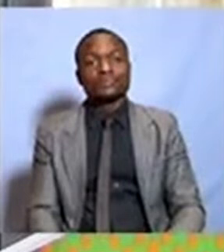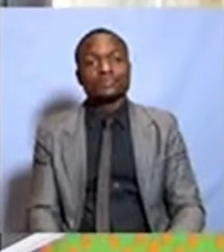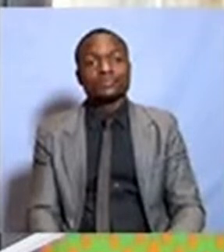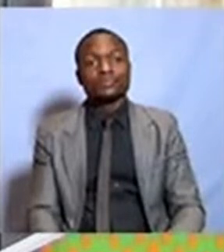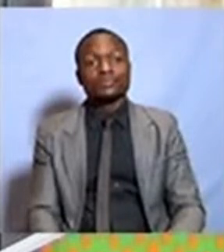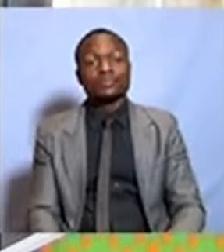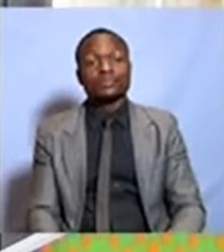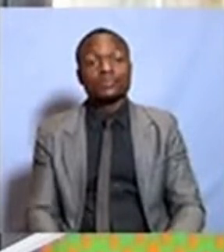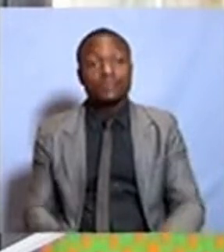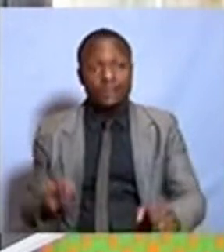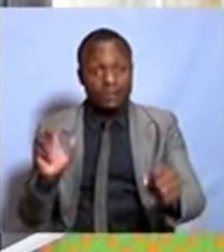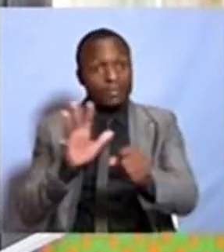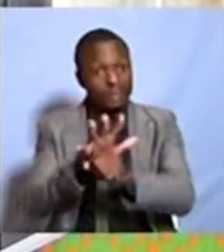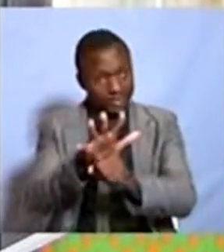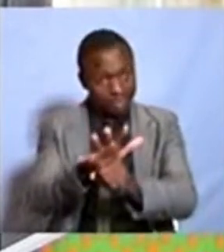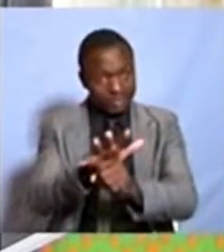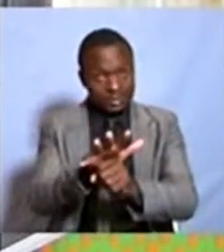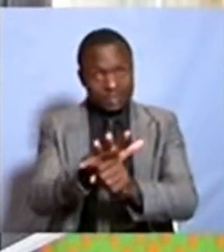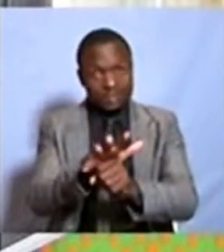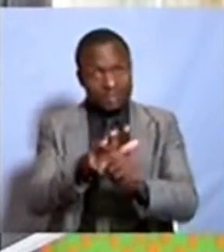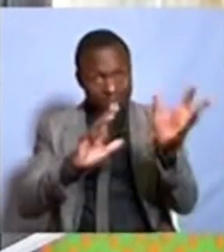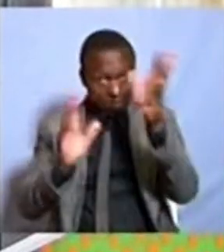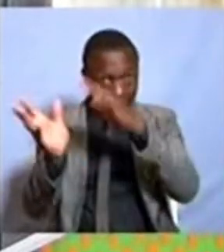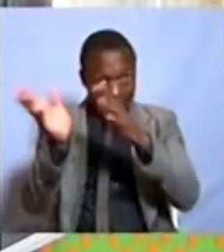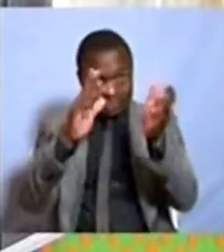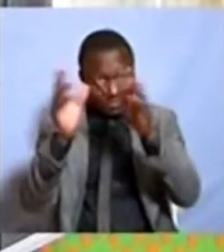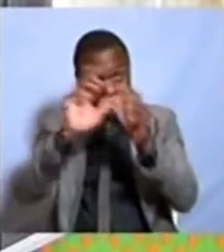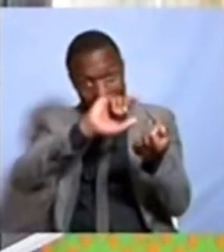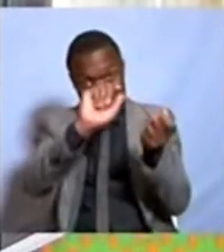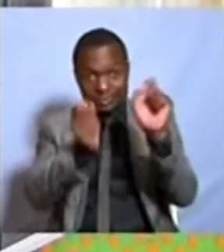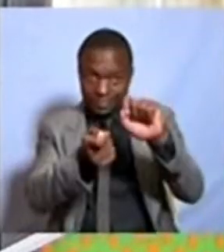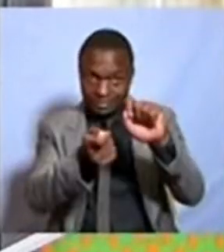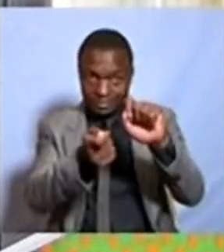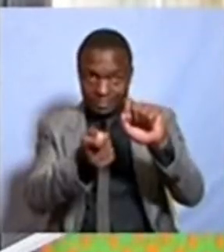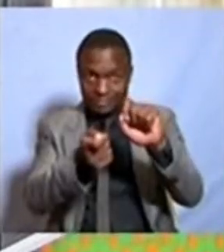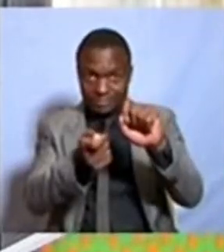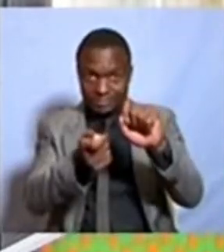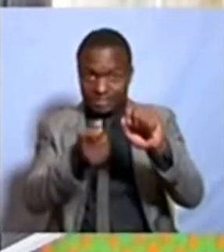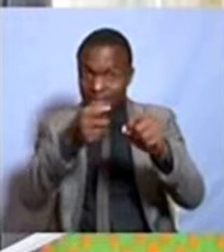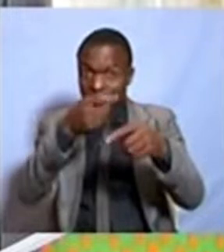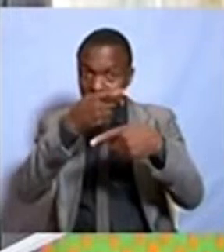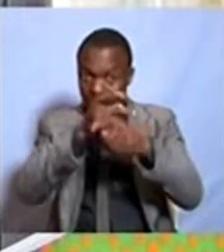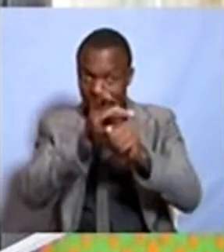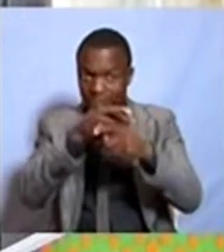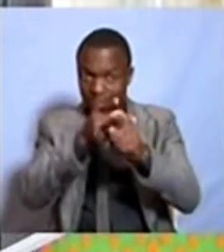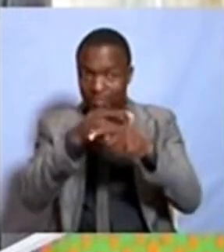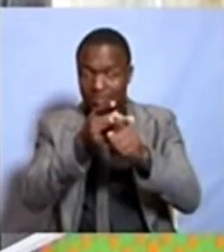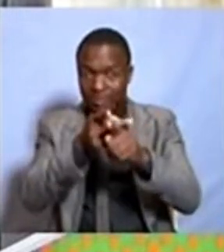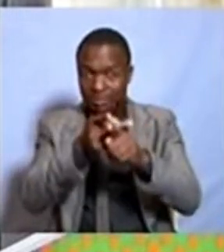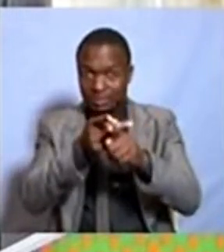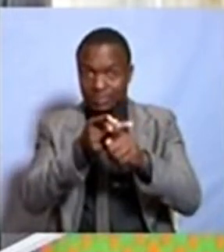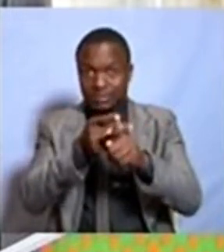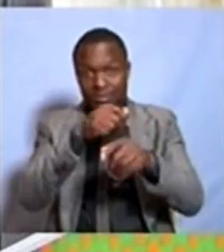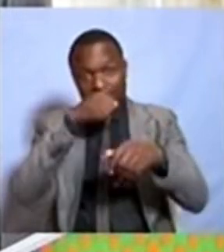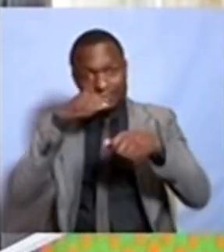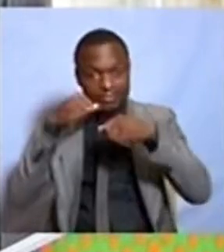impacts on climate change on manufacturing, agriculture.